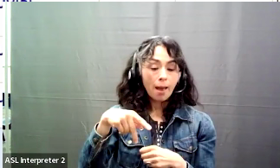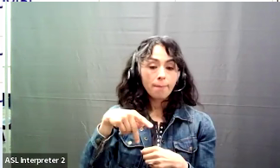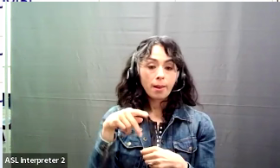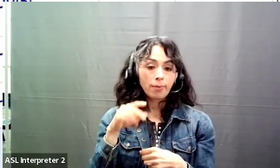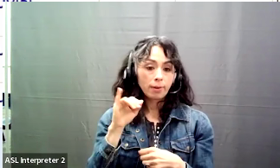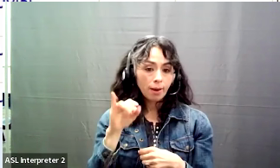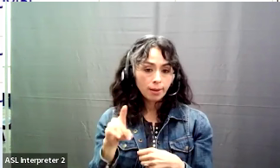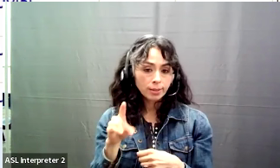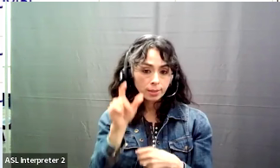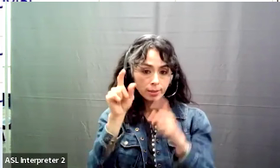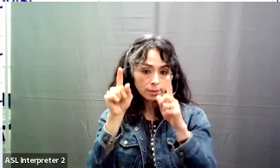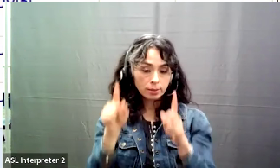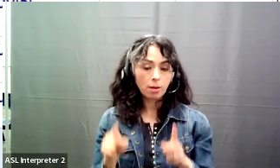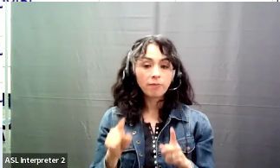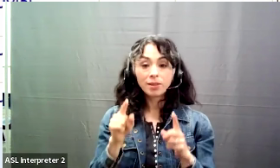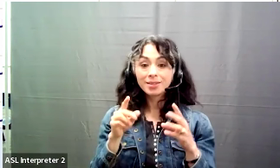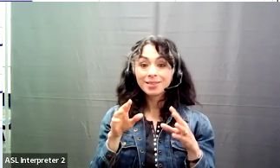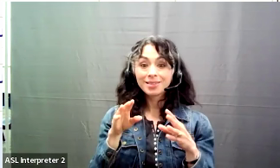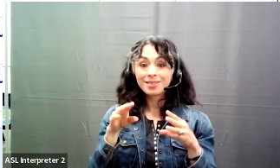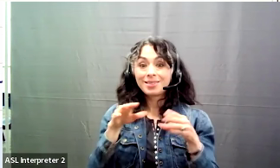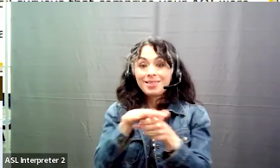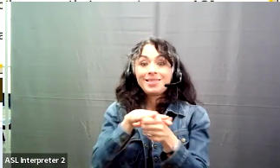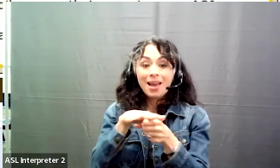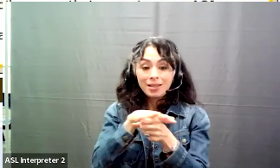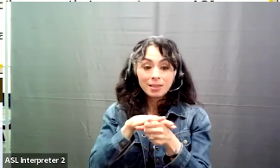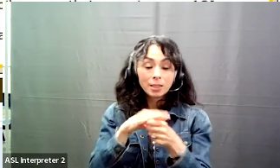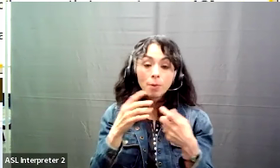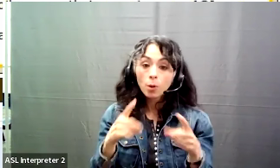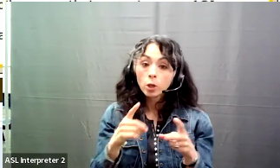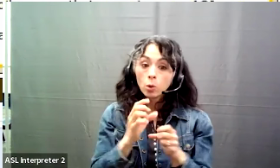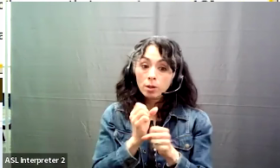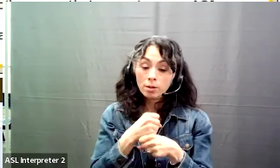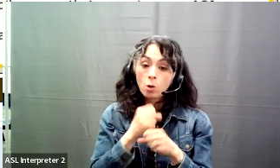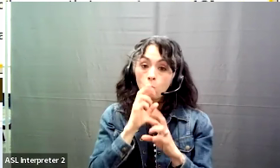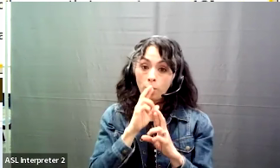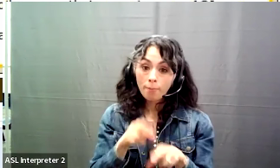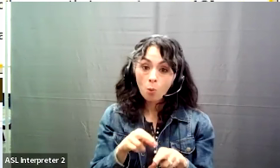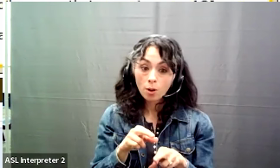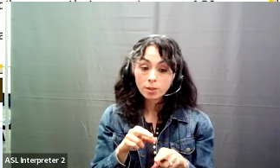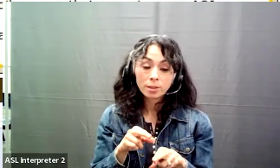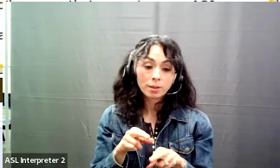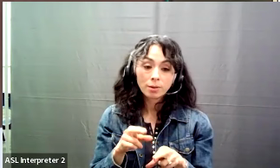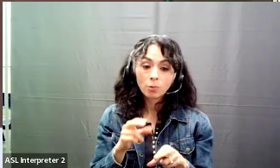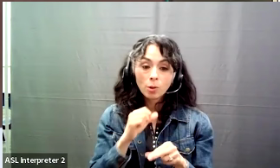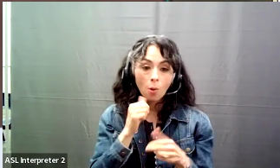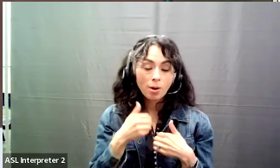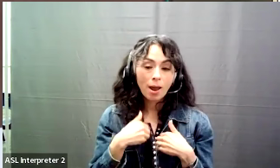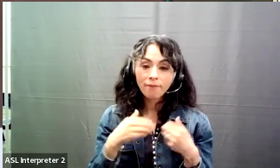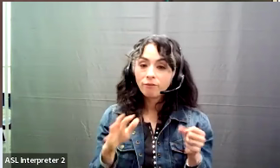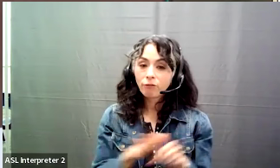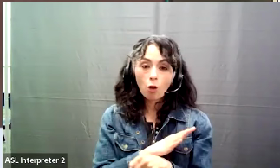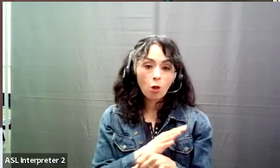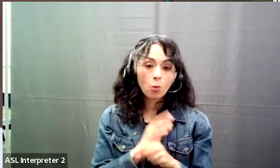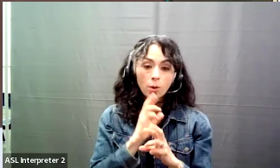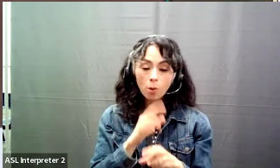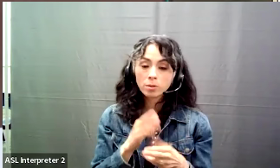the ecological sites by map unit. But when we look at the report, we're not going to have the whole description because there are some